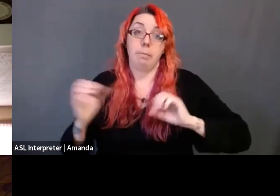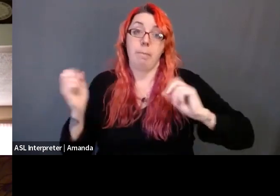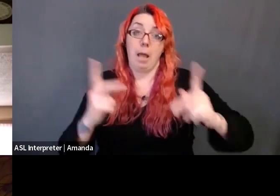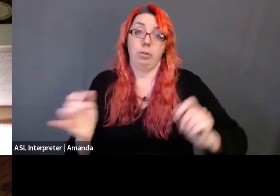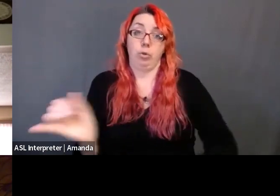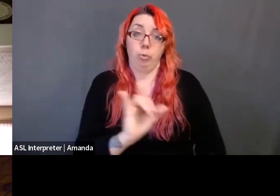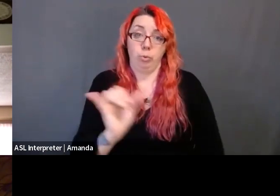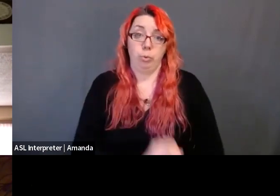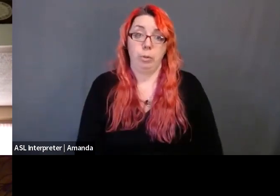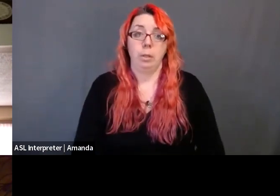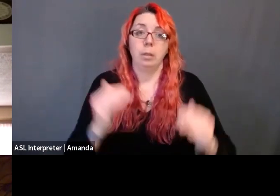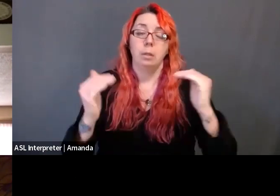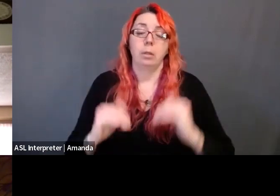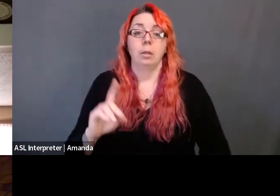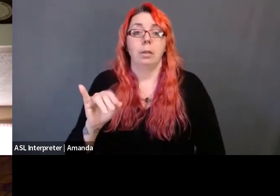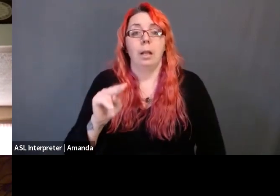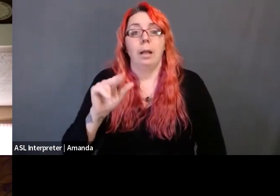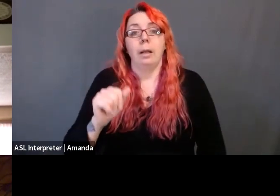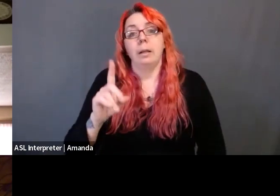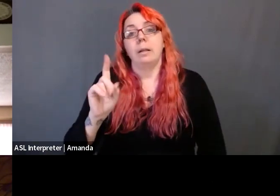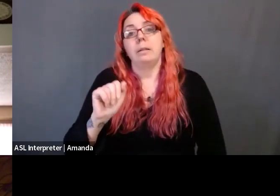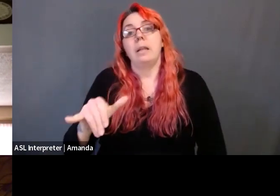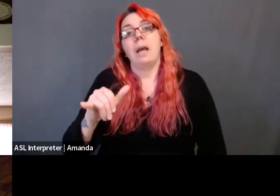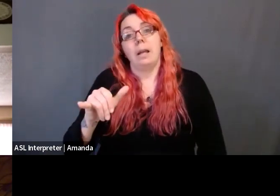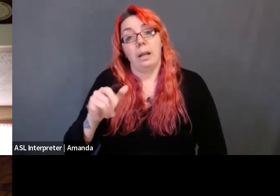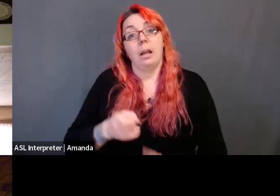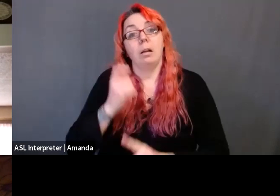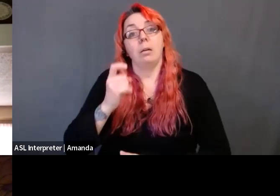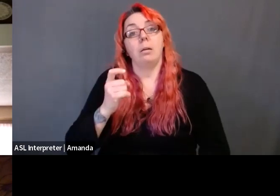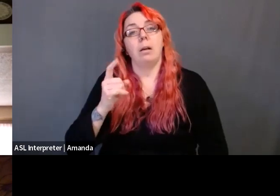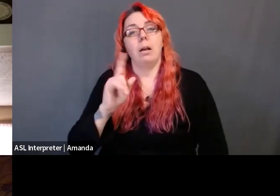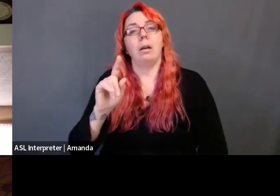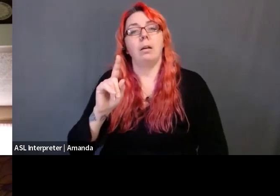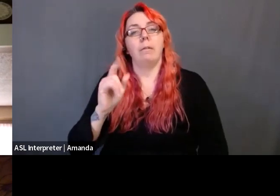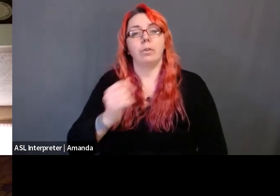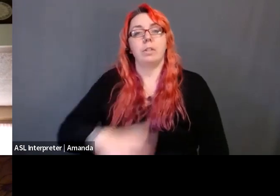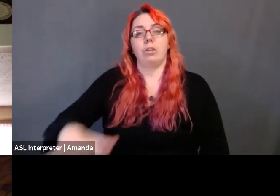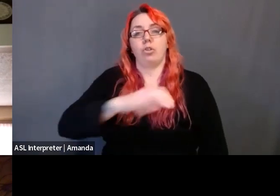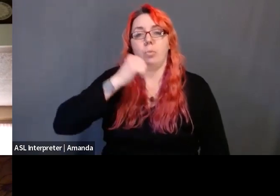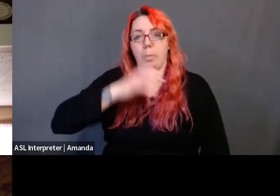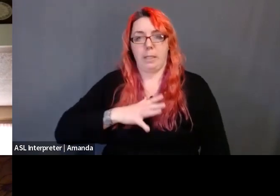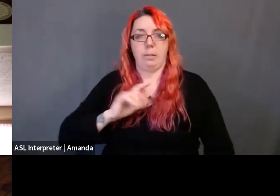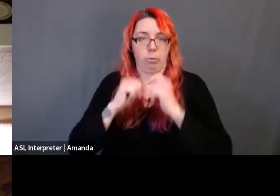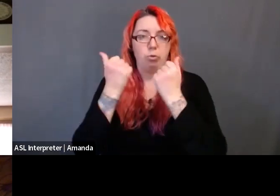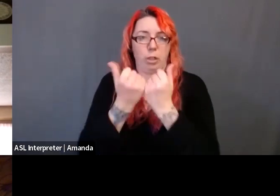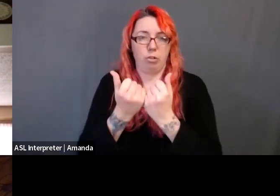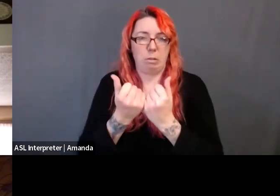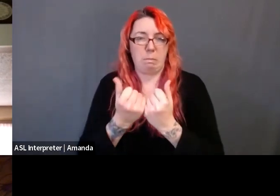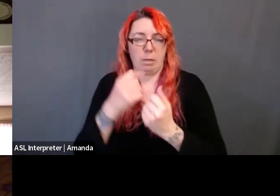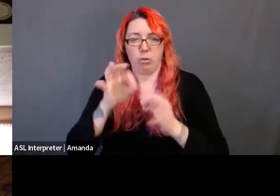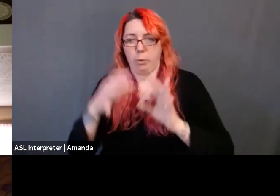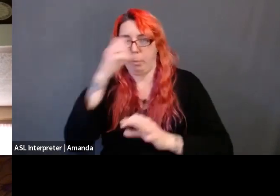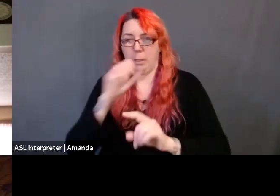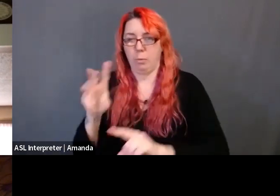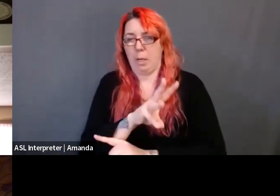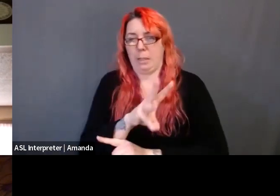Women, who's also urging King Charles to immediately denounce the doctrine of discovery, a philosophy that legitimized the colonization